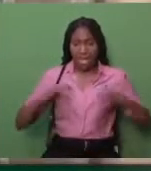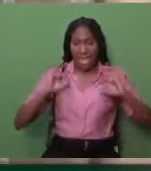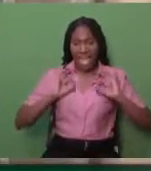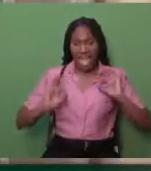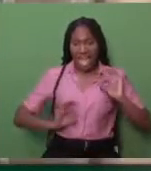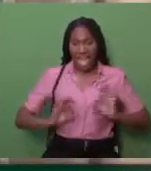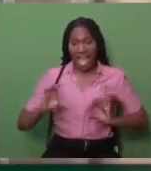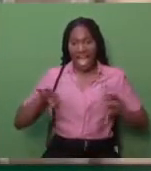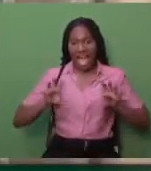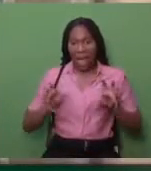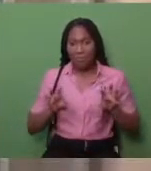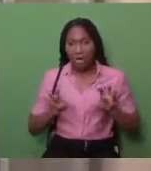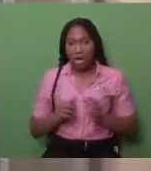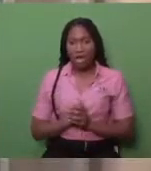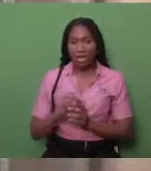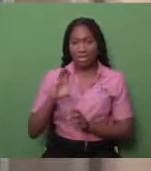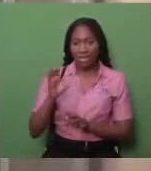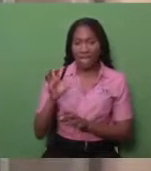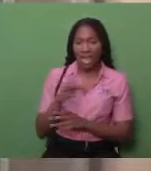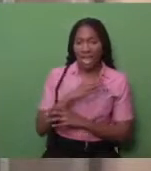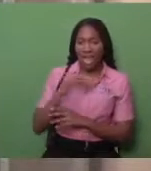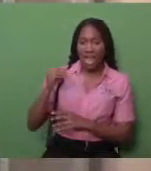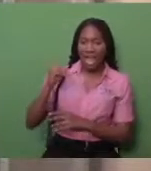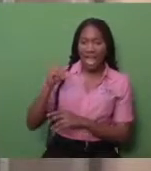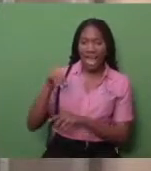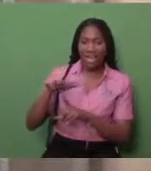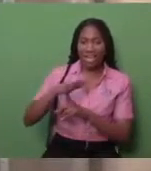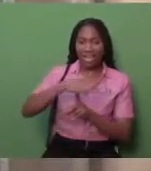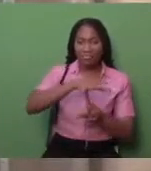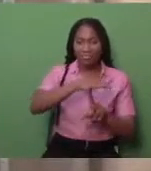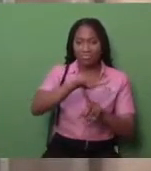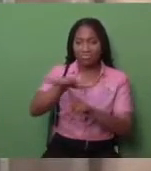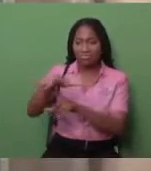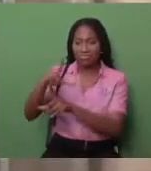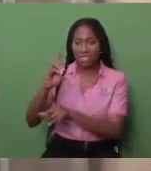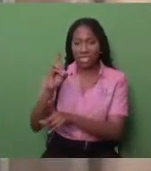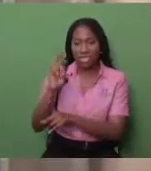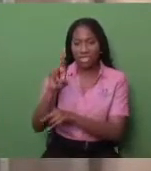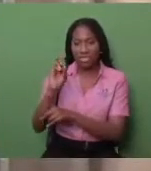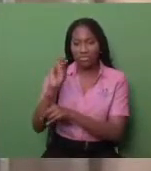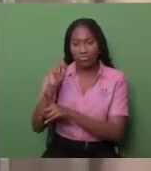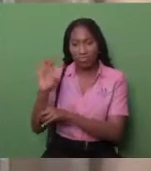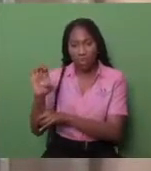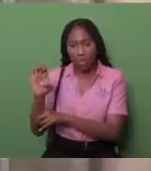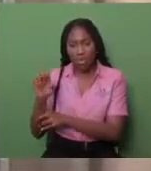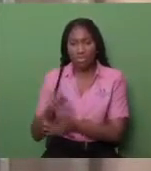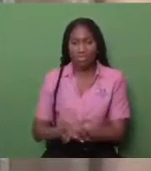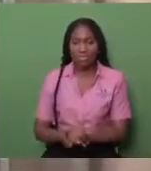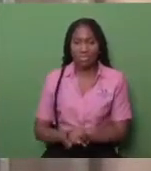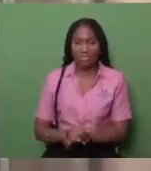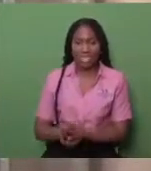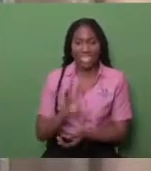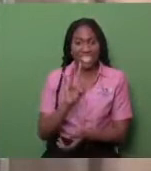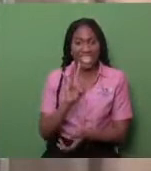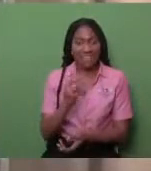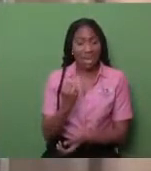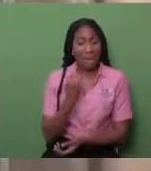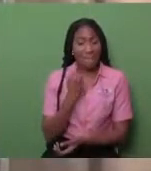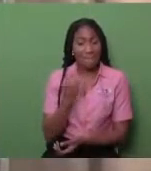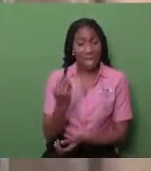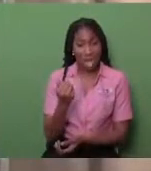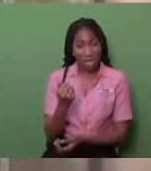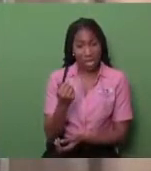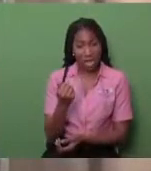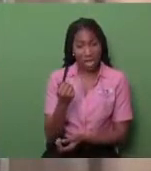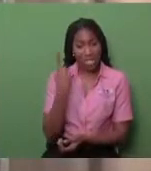at the estimates, the truth is revealed. They allocated $7 million for mining equipment purchases, but the